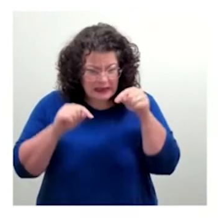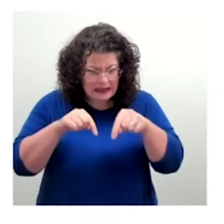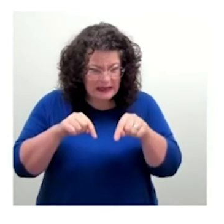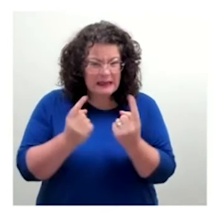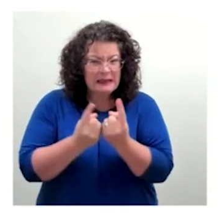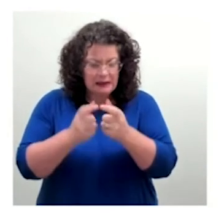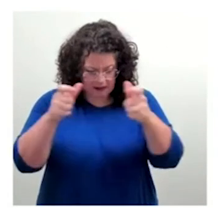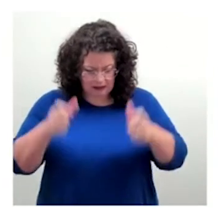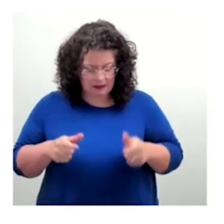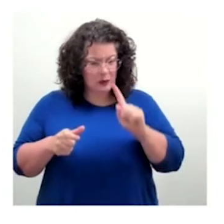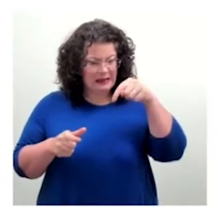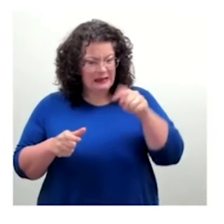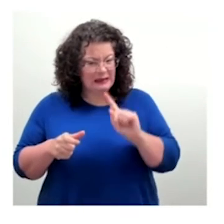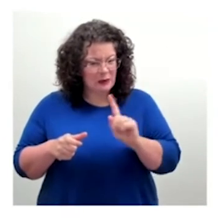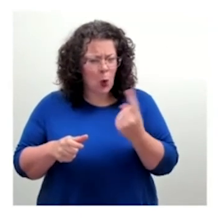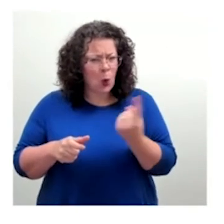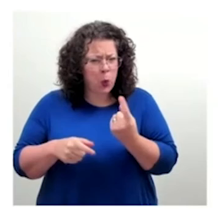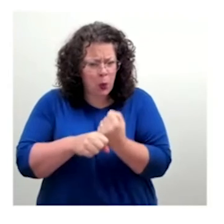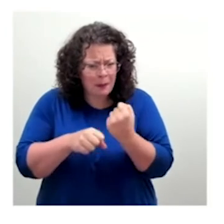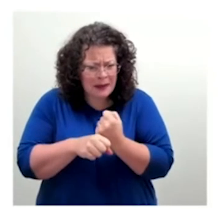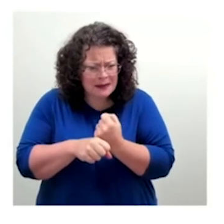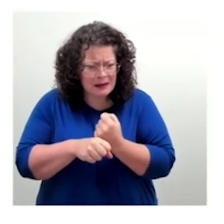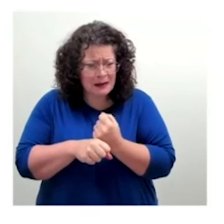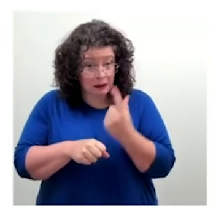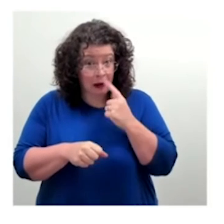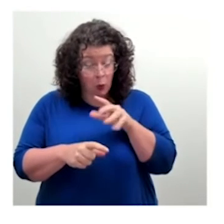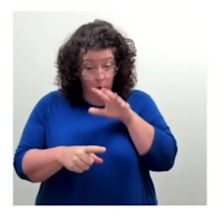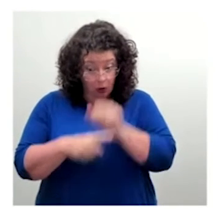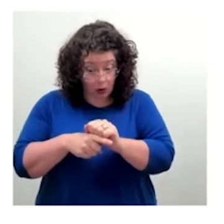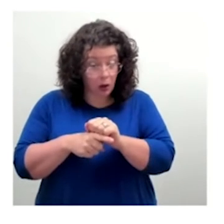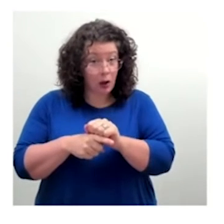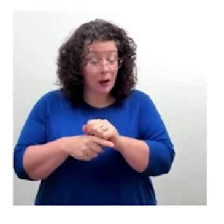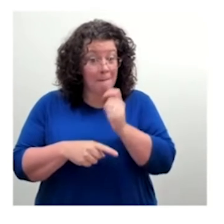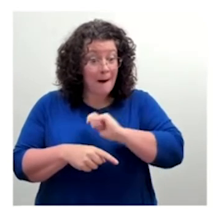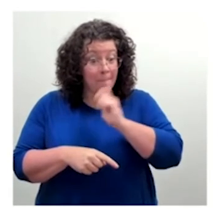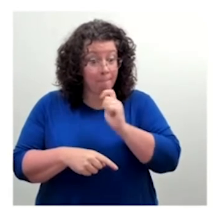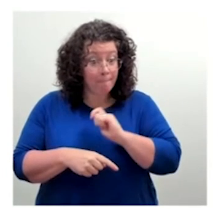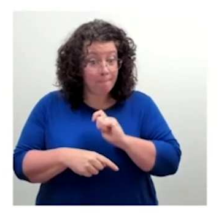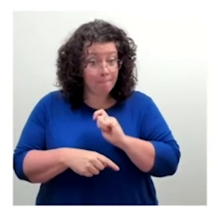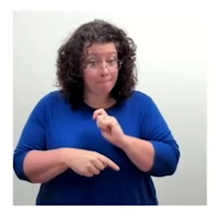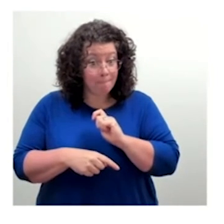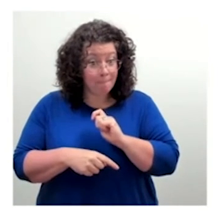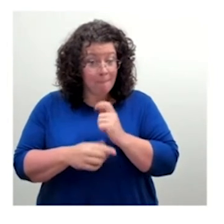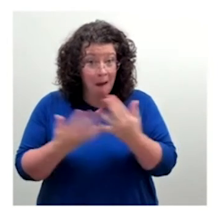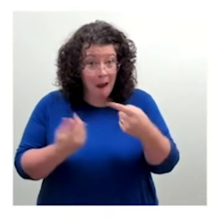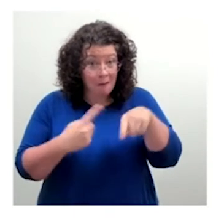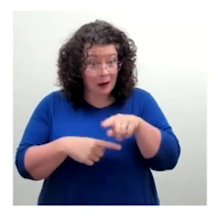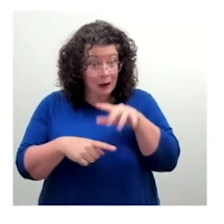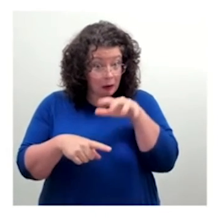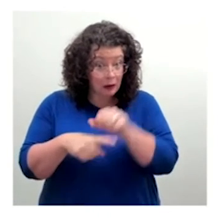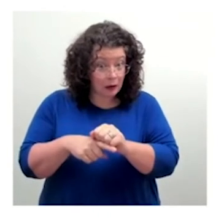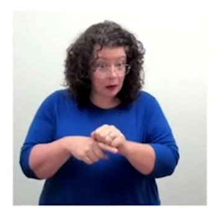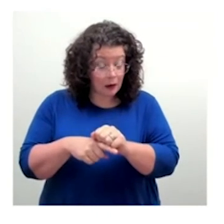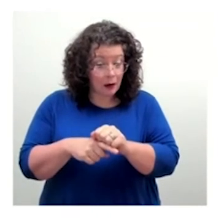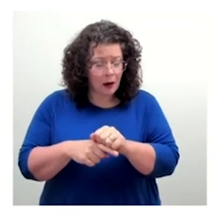which variants of the Mini you get, you know, what flavors you get, you just can't tell. Unilever worked with us and some design agencies